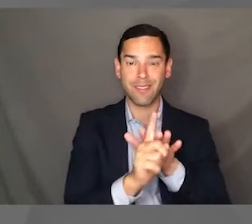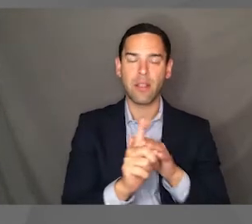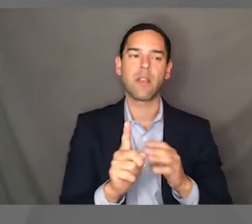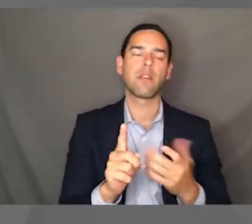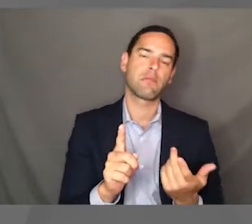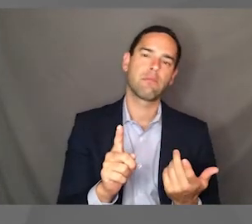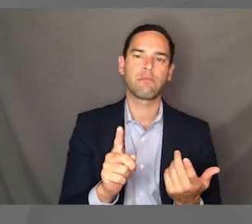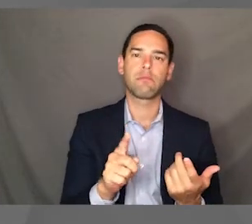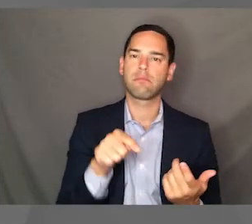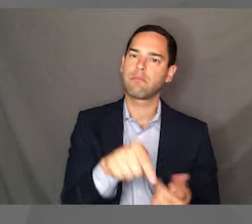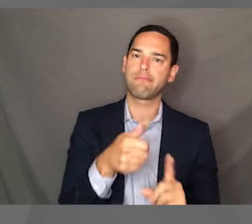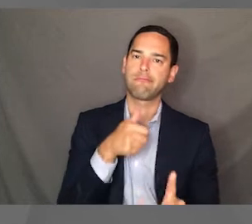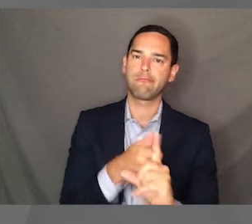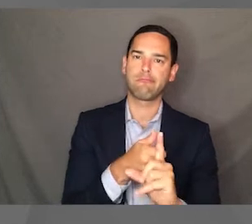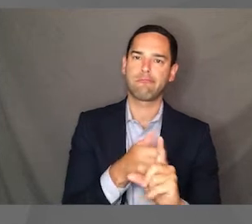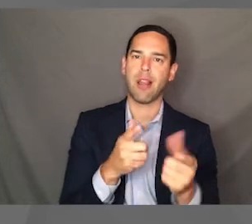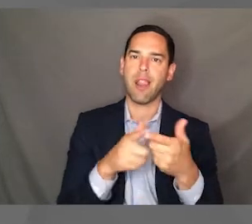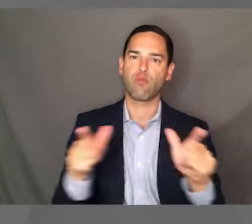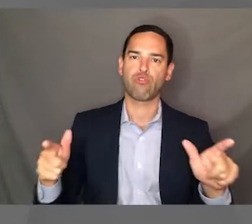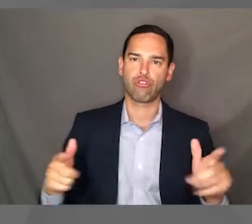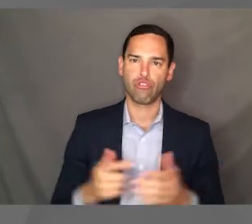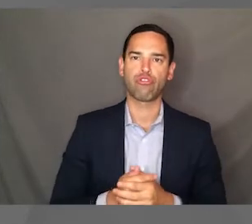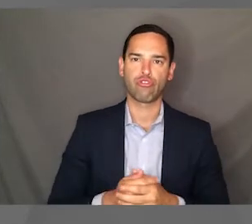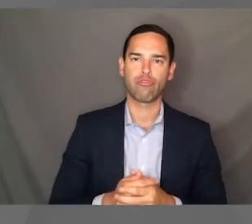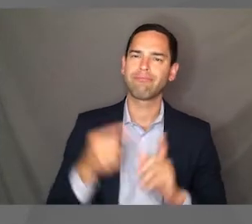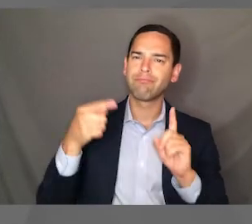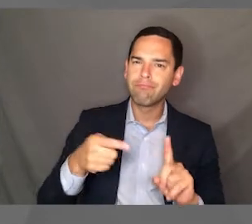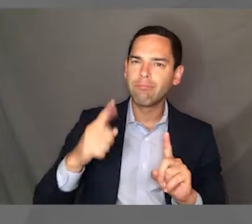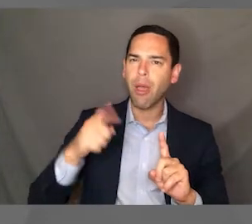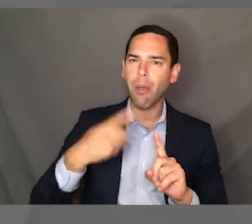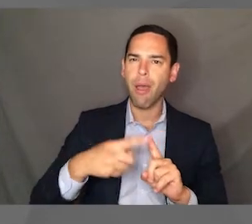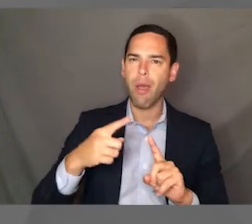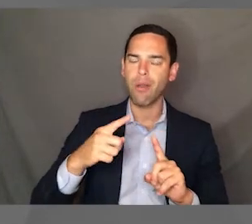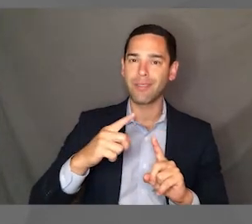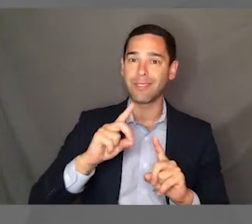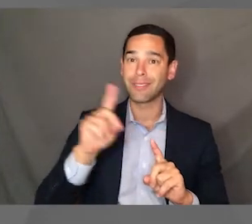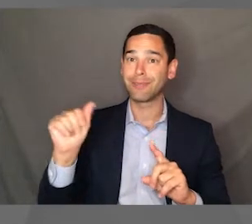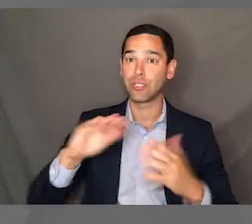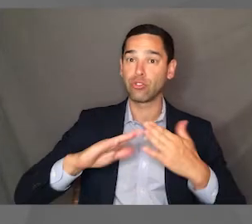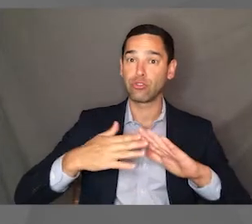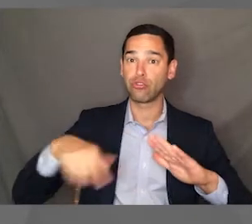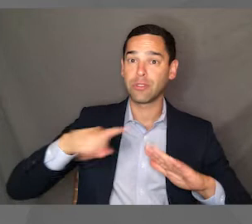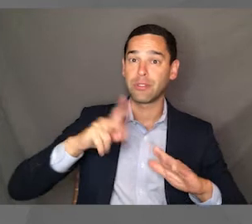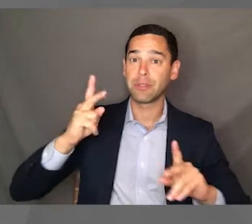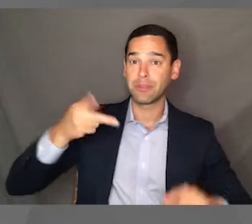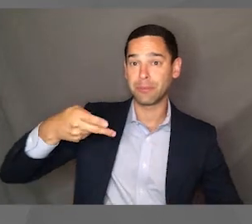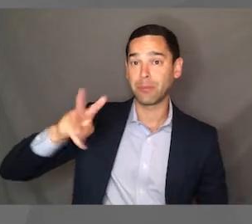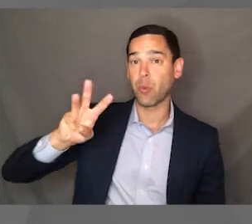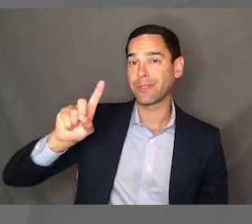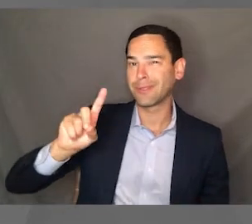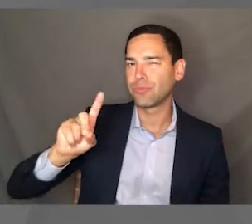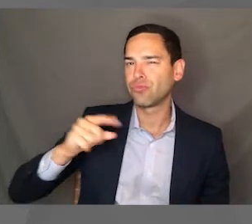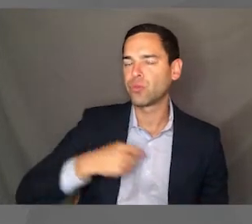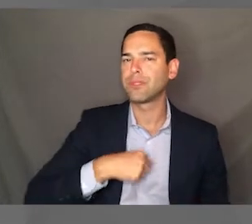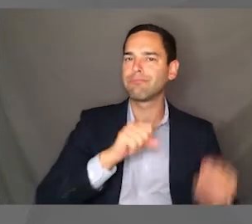eventually evolved to people with disabilities, and so once again, language